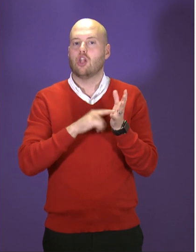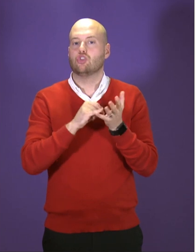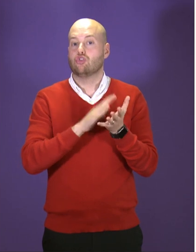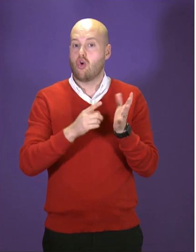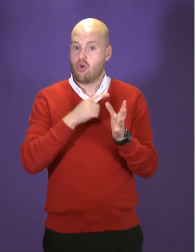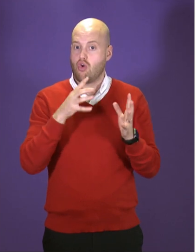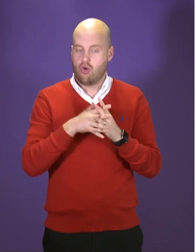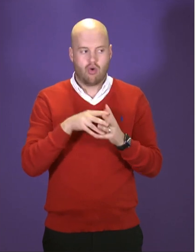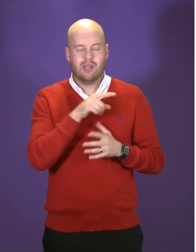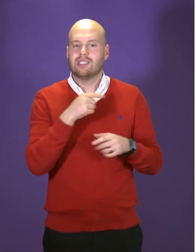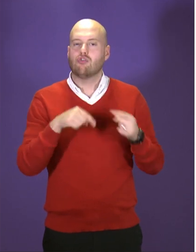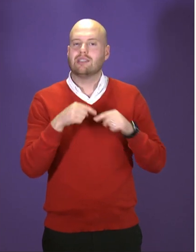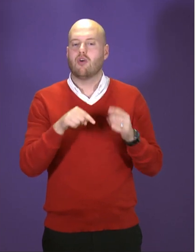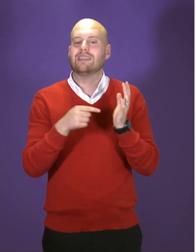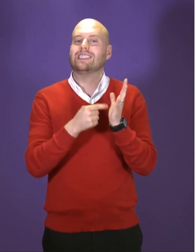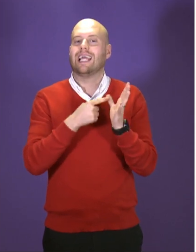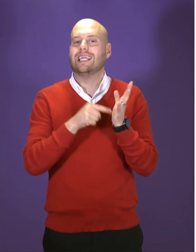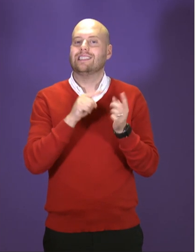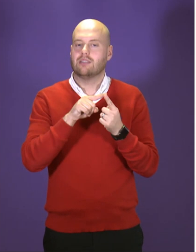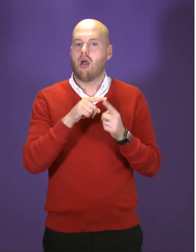Art Museums. Dr. Maria Balshaw.